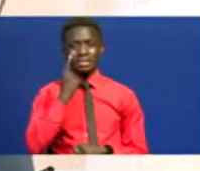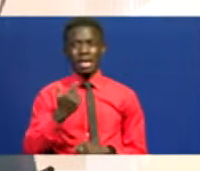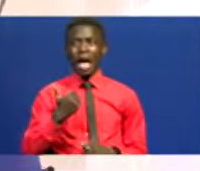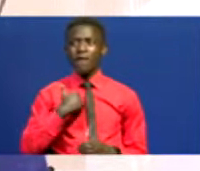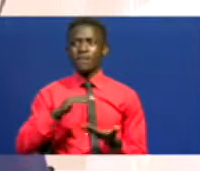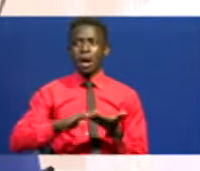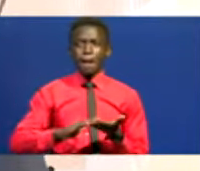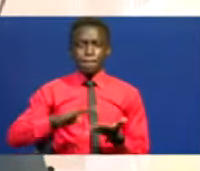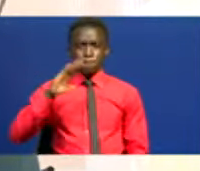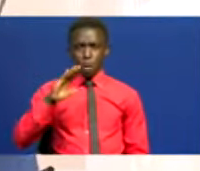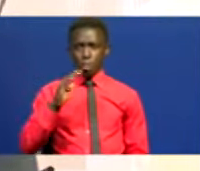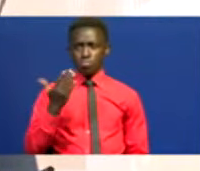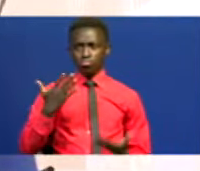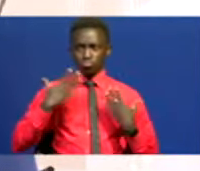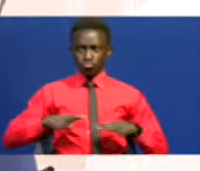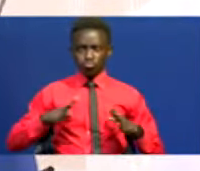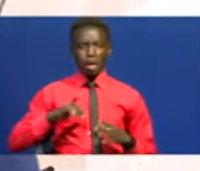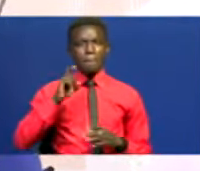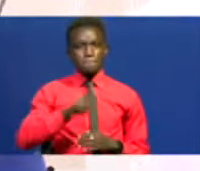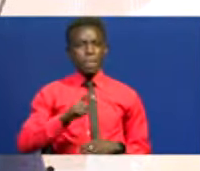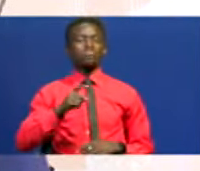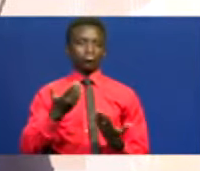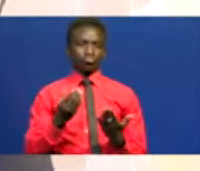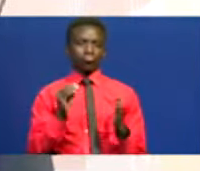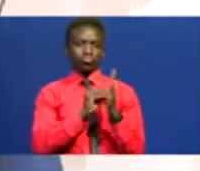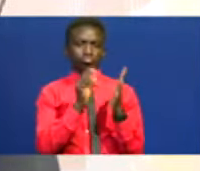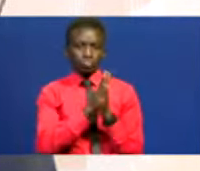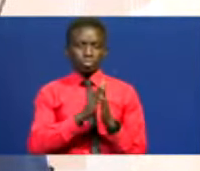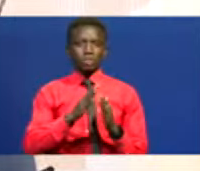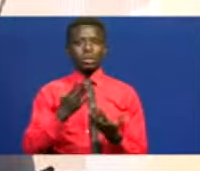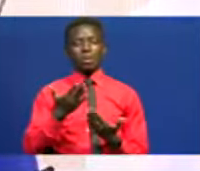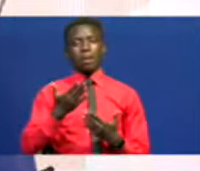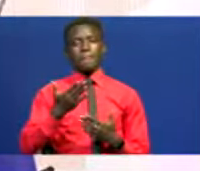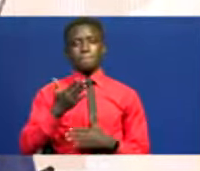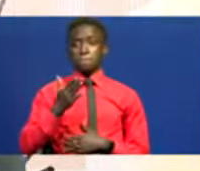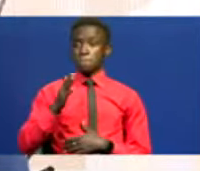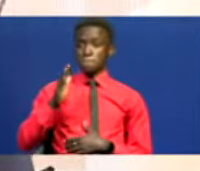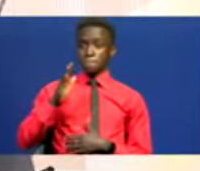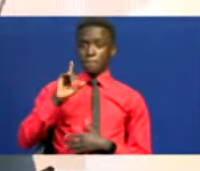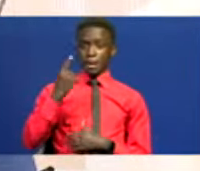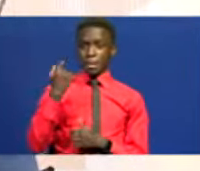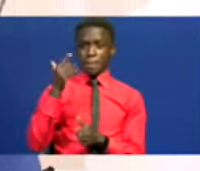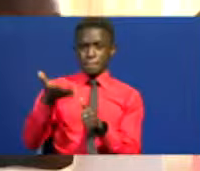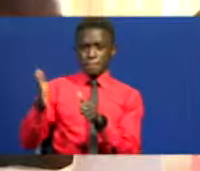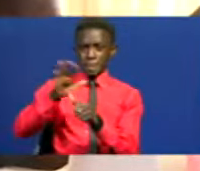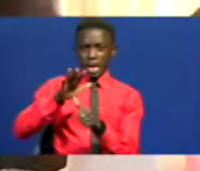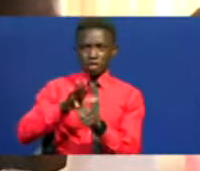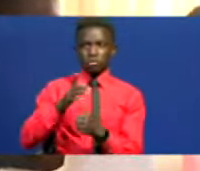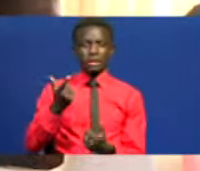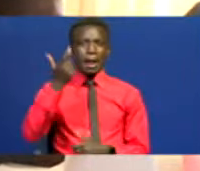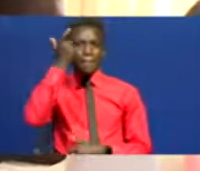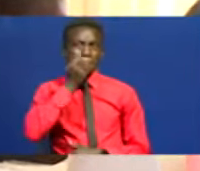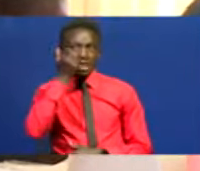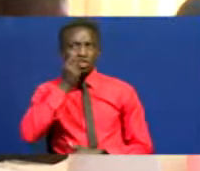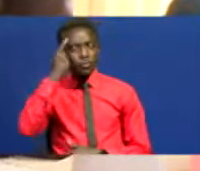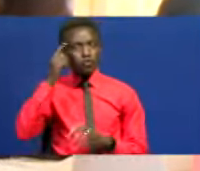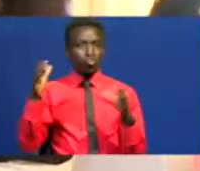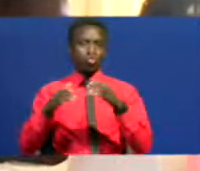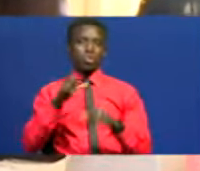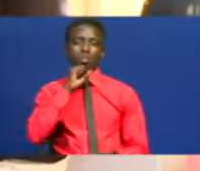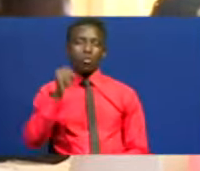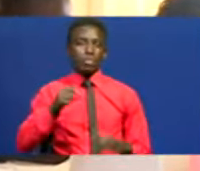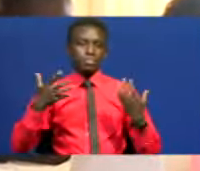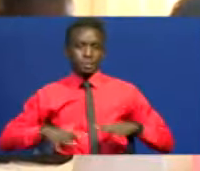must also put priorities and interventions, special health issues, pensions for this group of people. Despite these